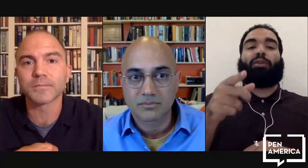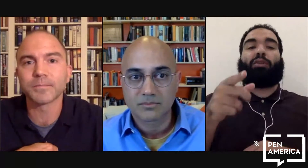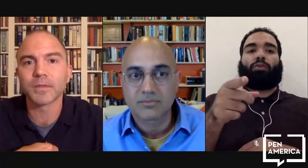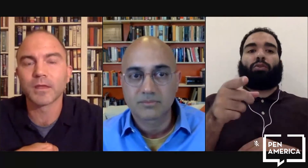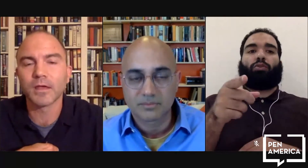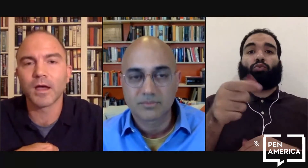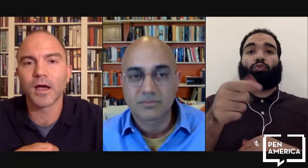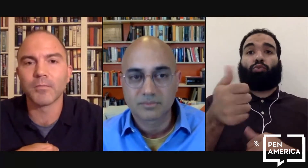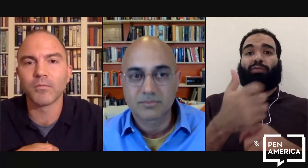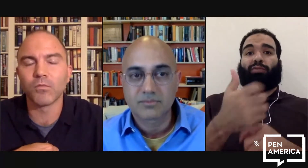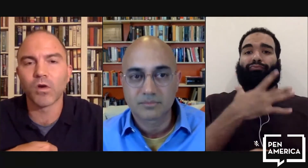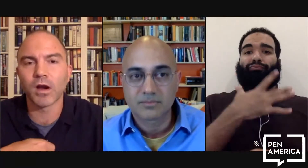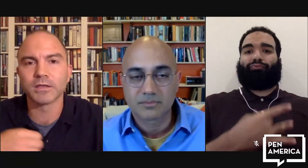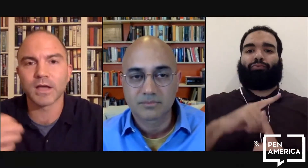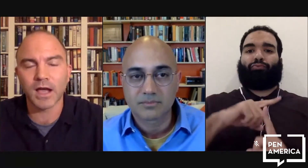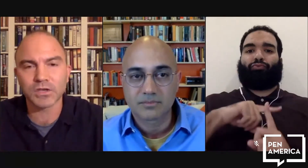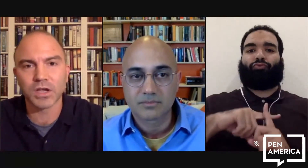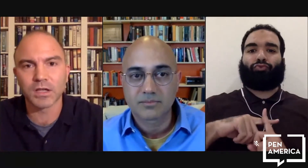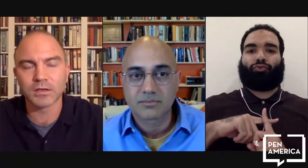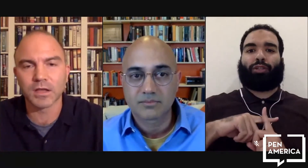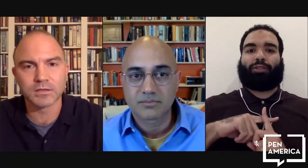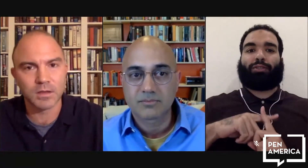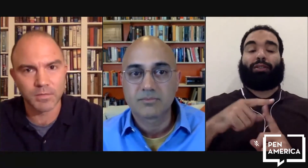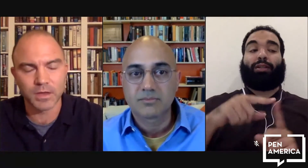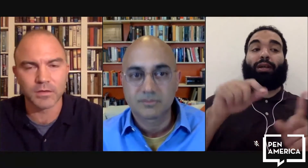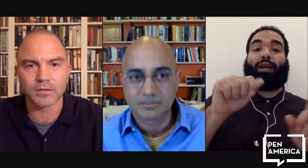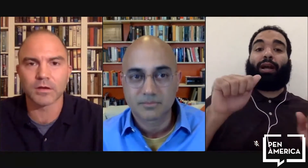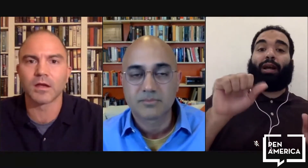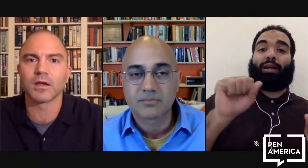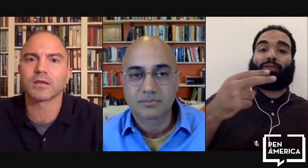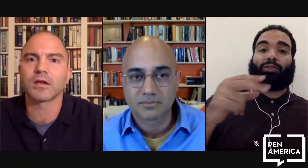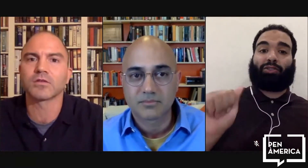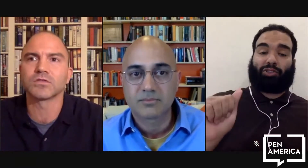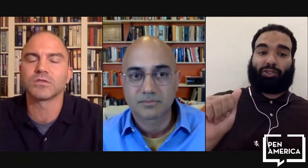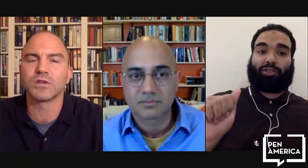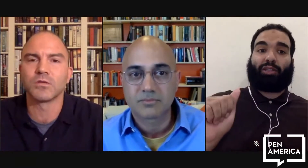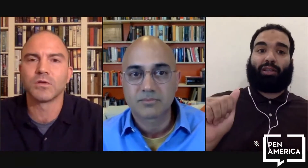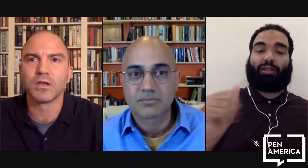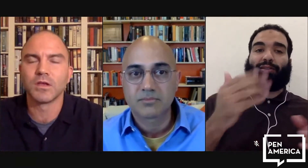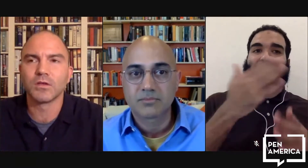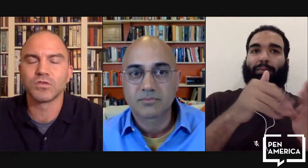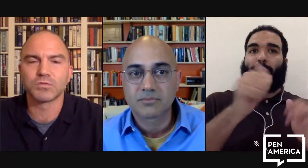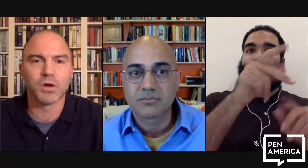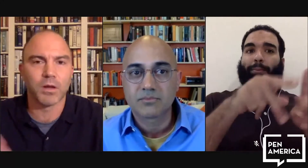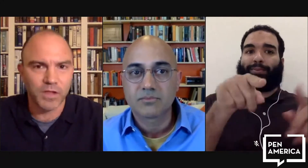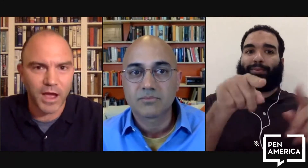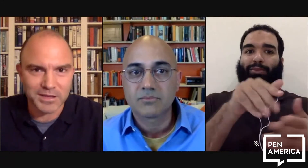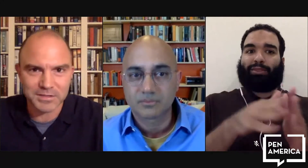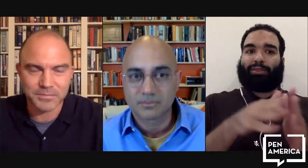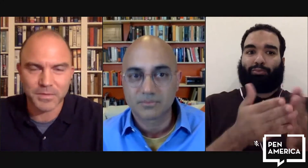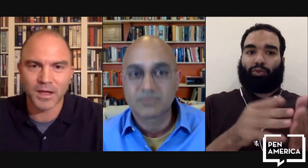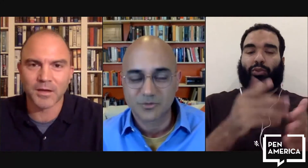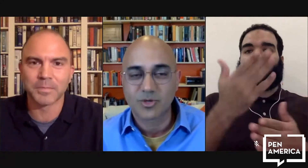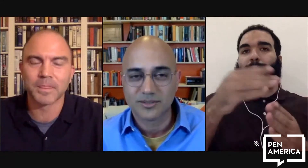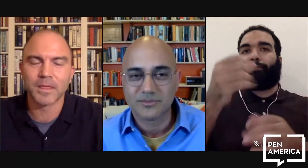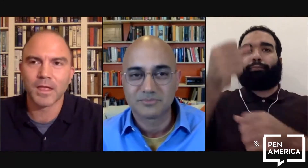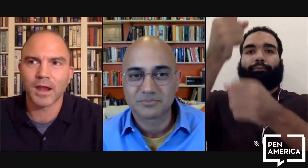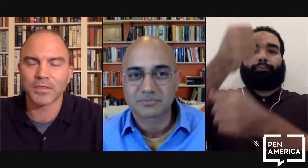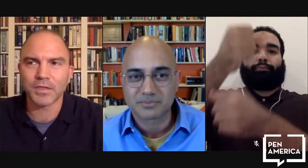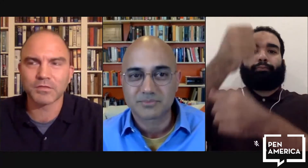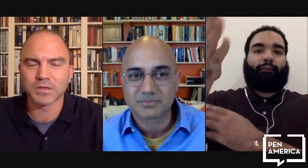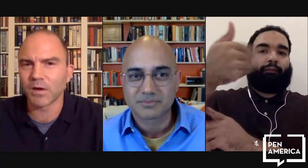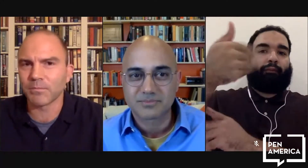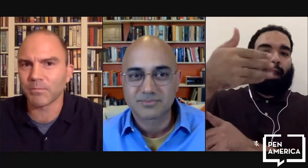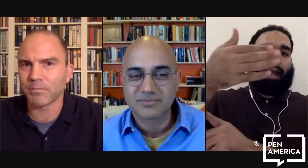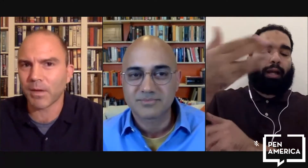cross. Whereas Asha and some of the other characters, just put up flags. And I